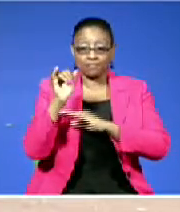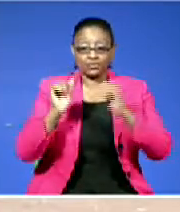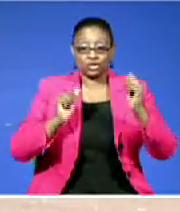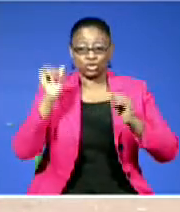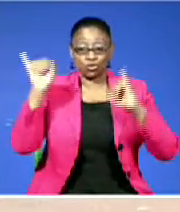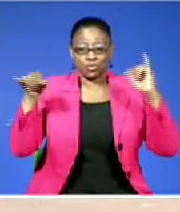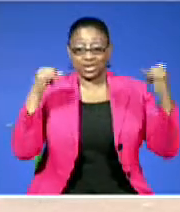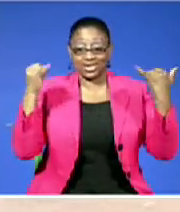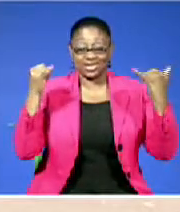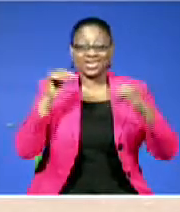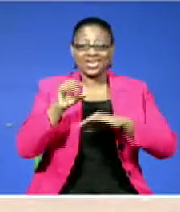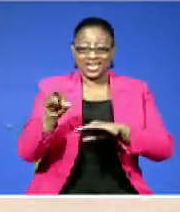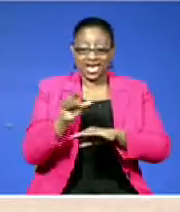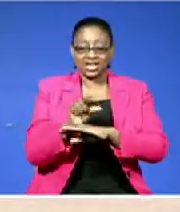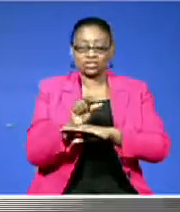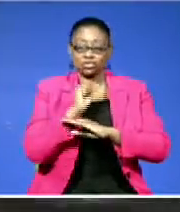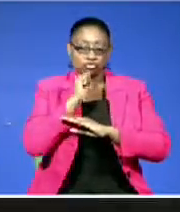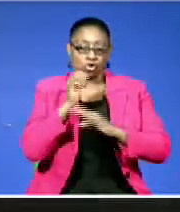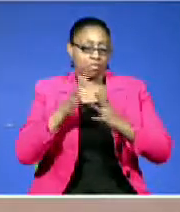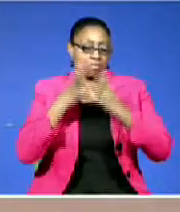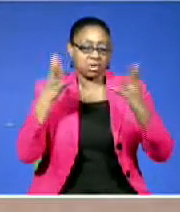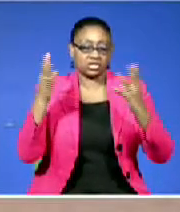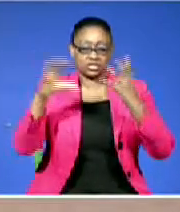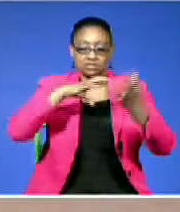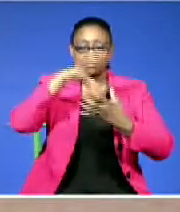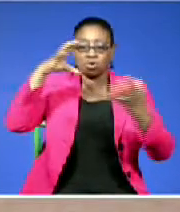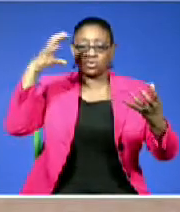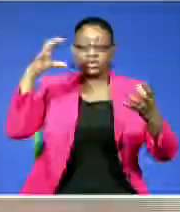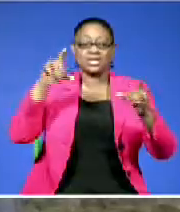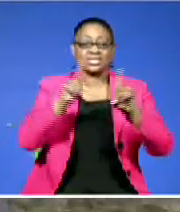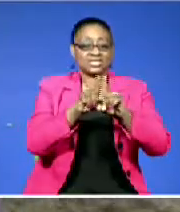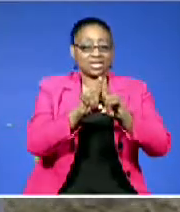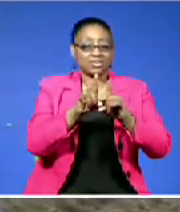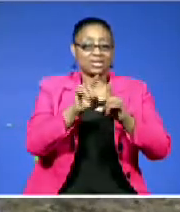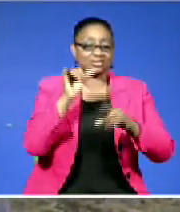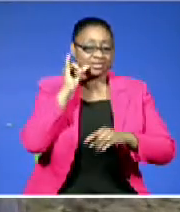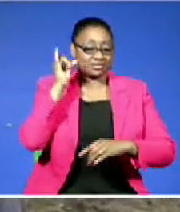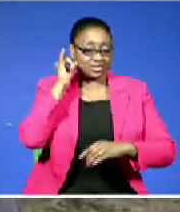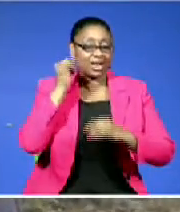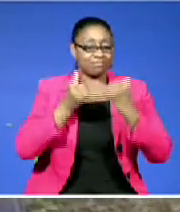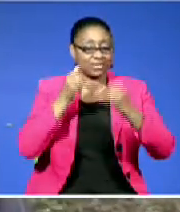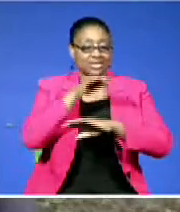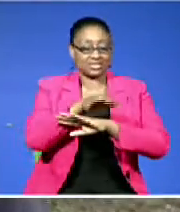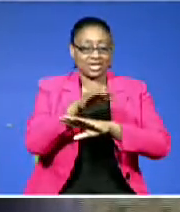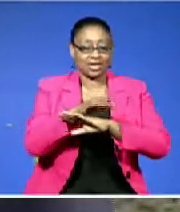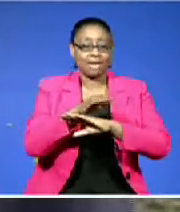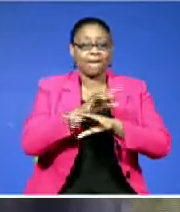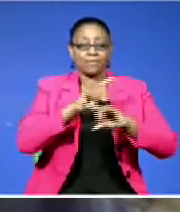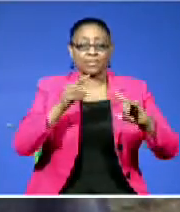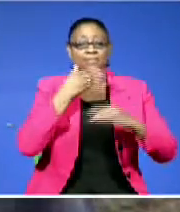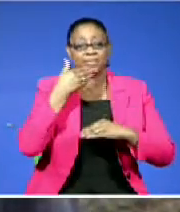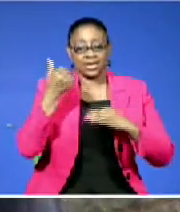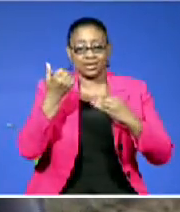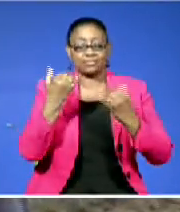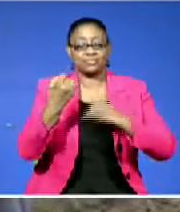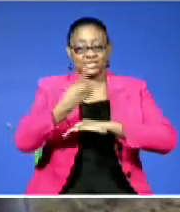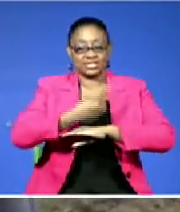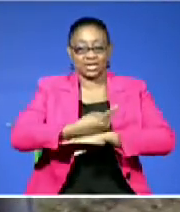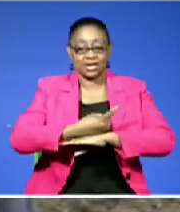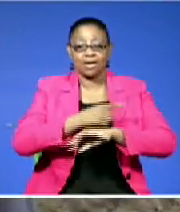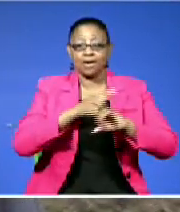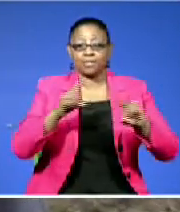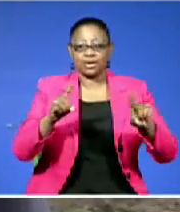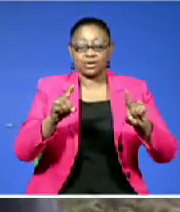has less smoke than last night, but I think it's manageable this morning. We're going to hope that the